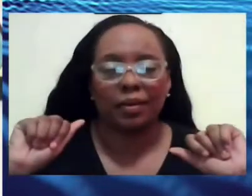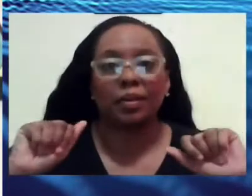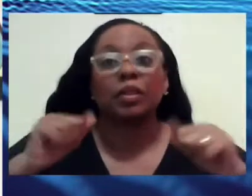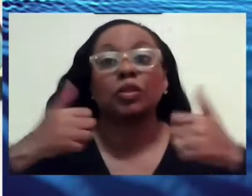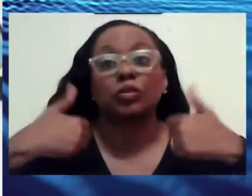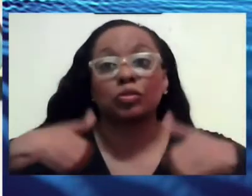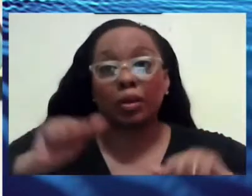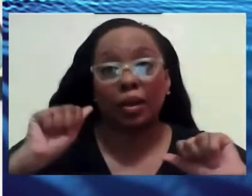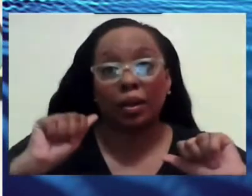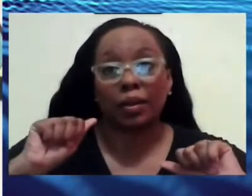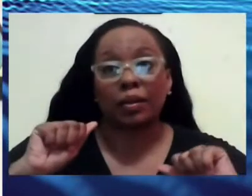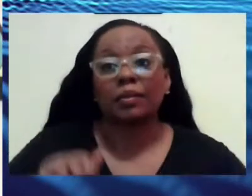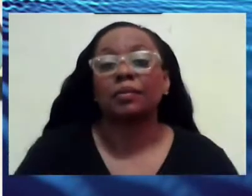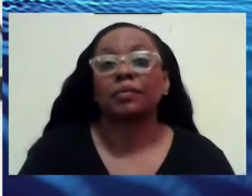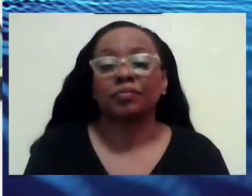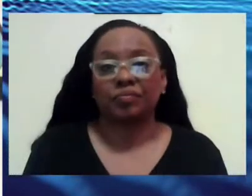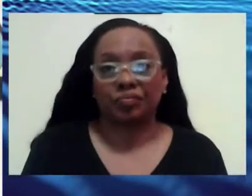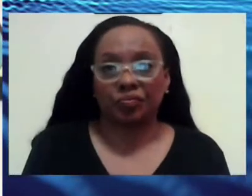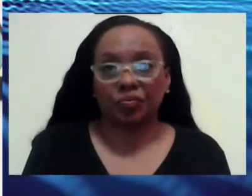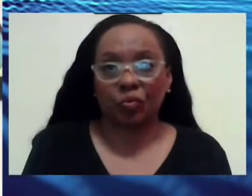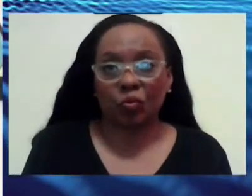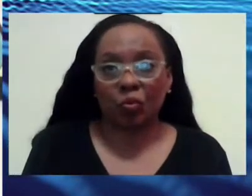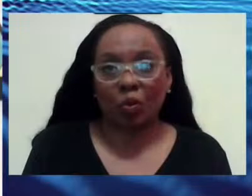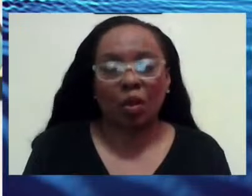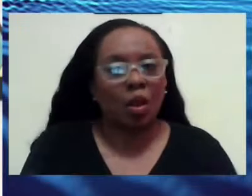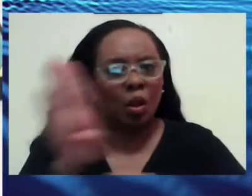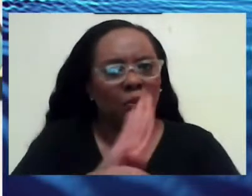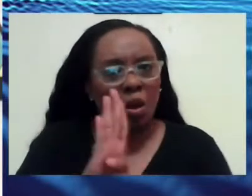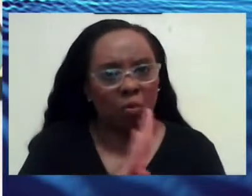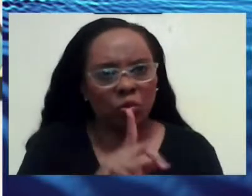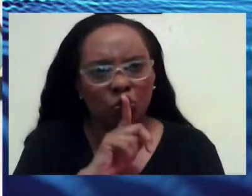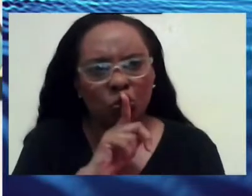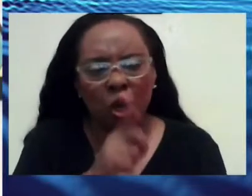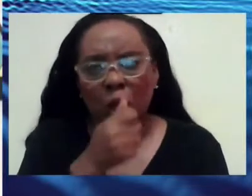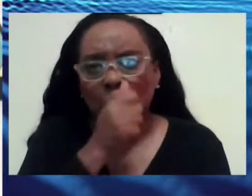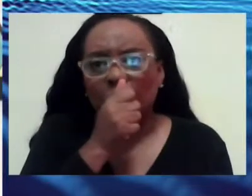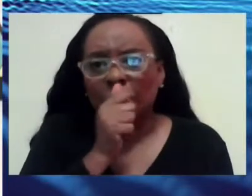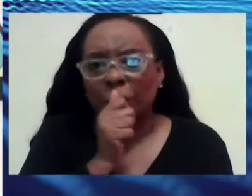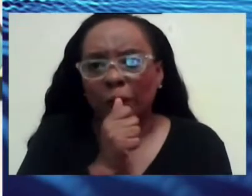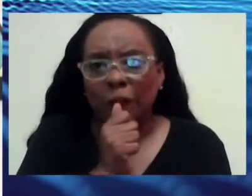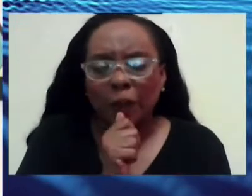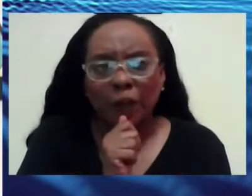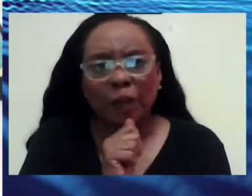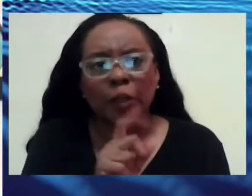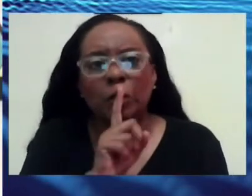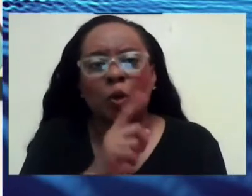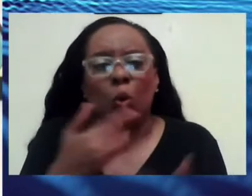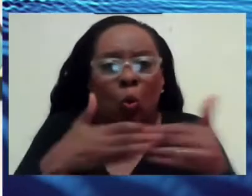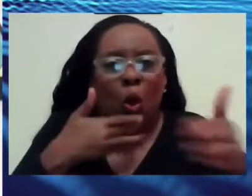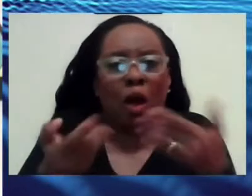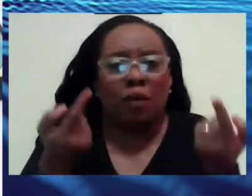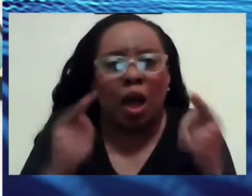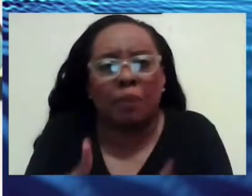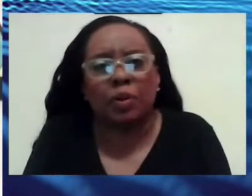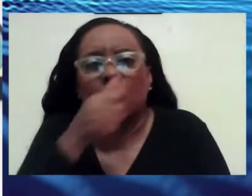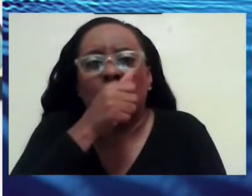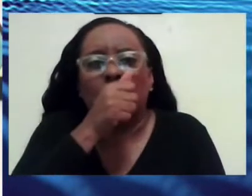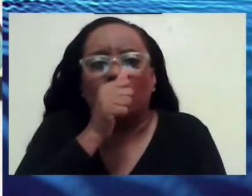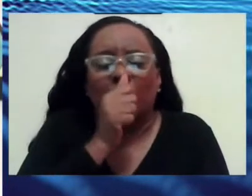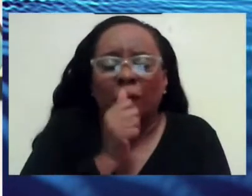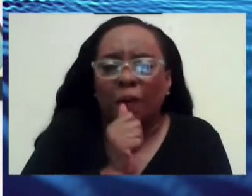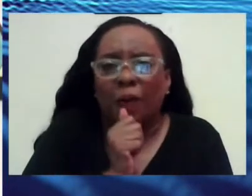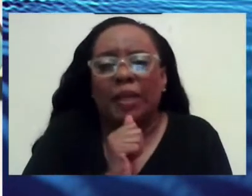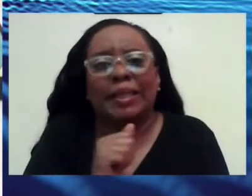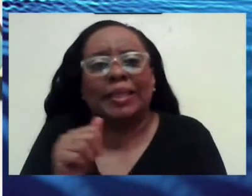pandemic, certainly we've shown that, Barbados' resilience is such that we try to still fight against whatever is happening and to at least keep